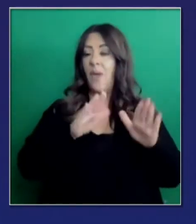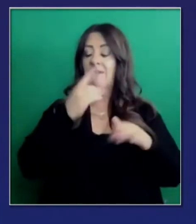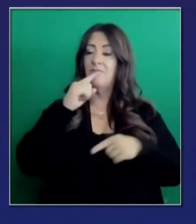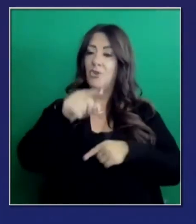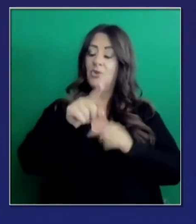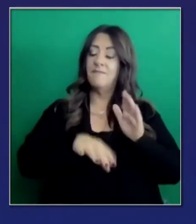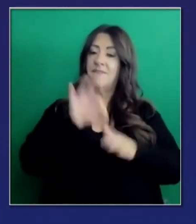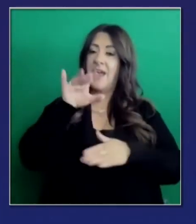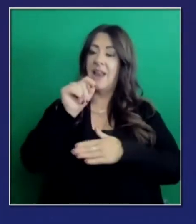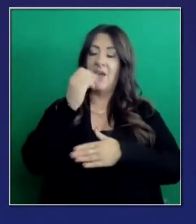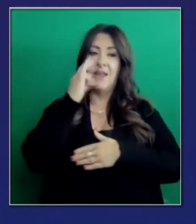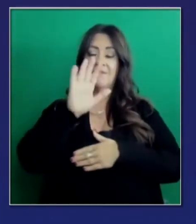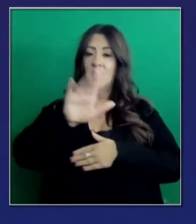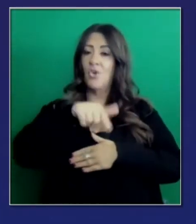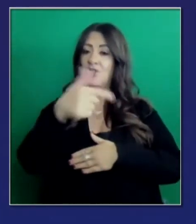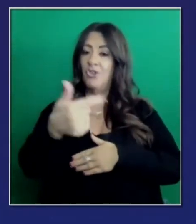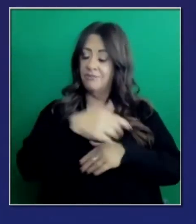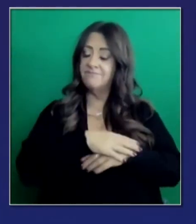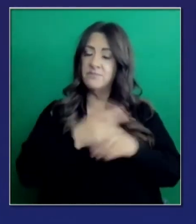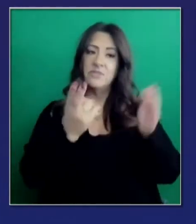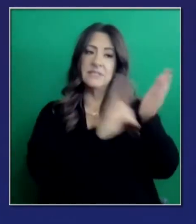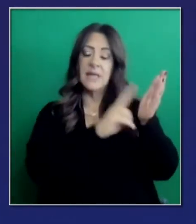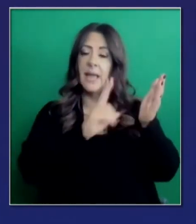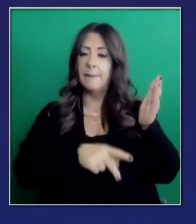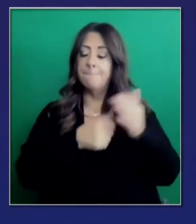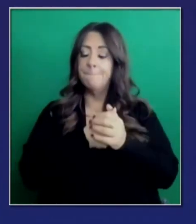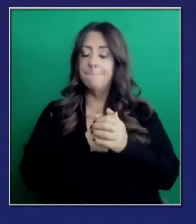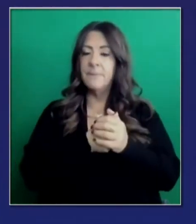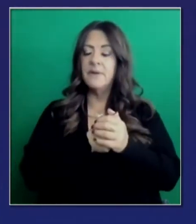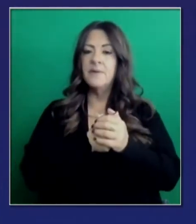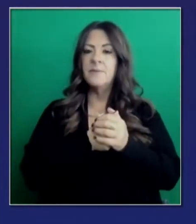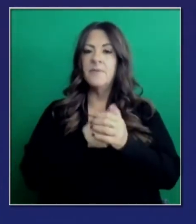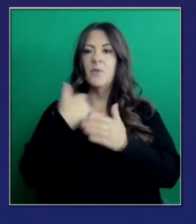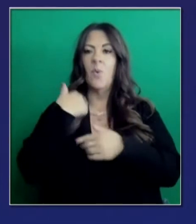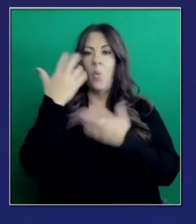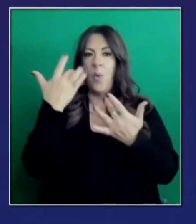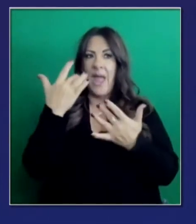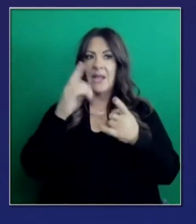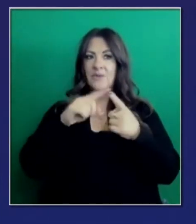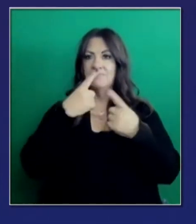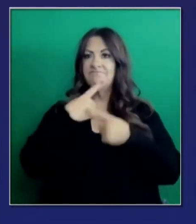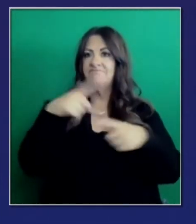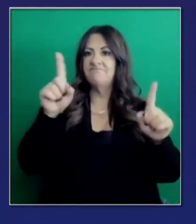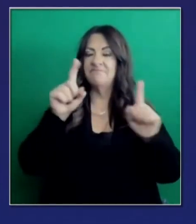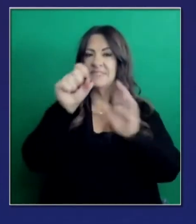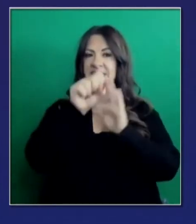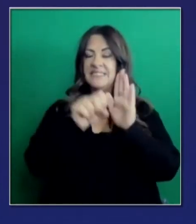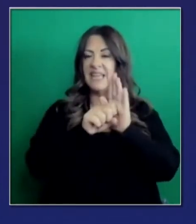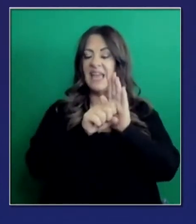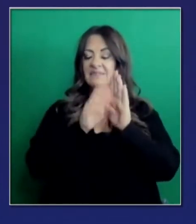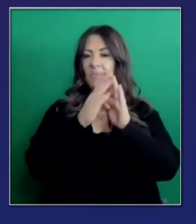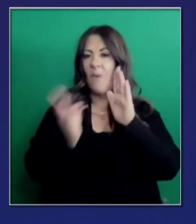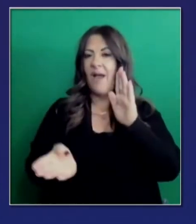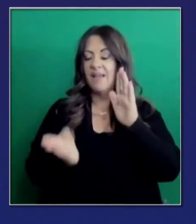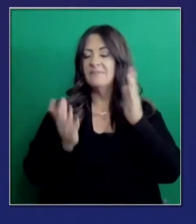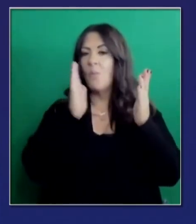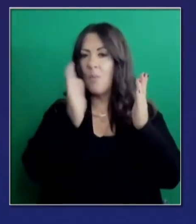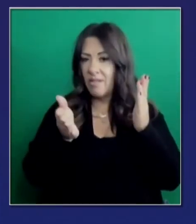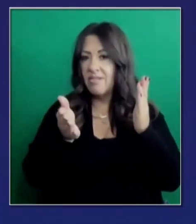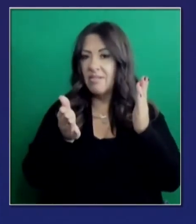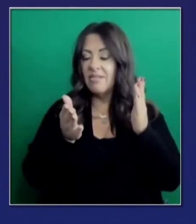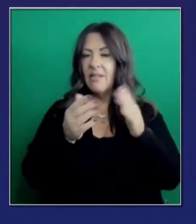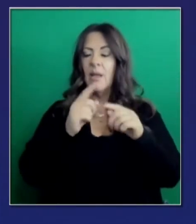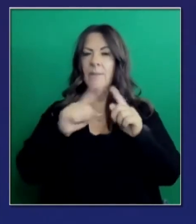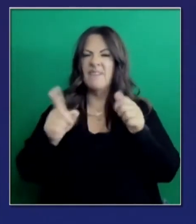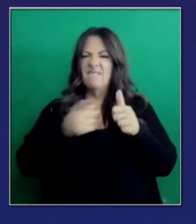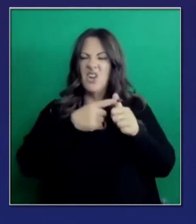you can get vaccinated. So we're aiming for a statewide launch. We picked LA, not a small county, and San Diego, two of the biggest.